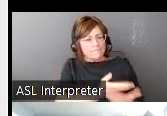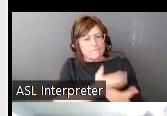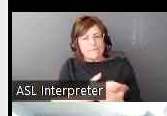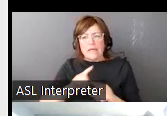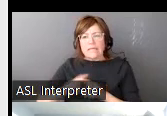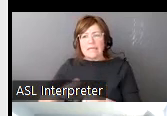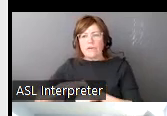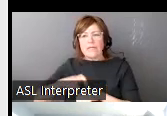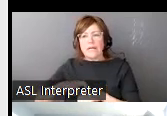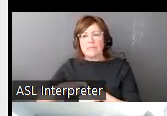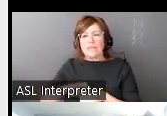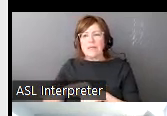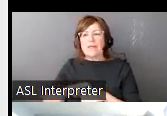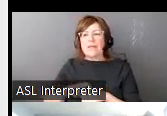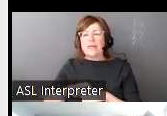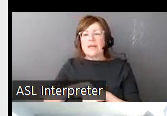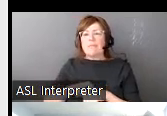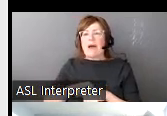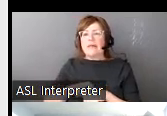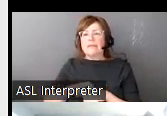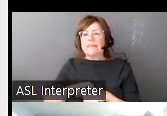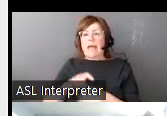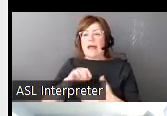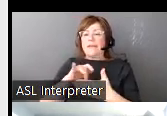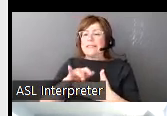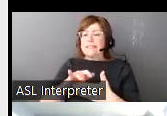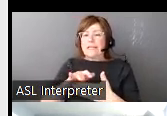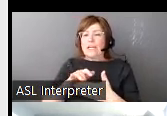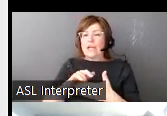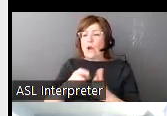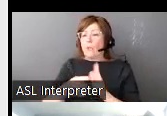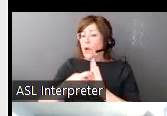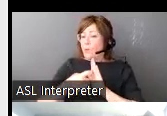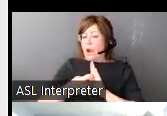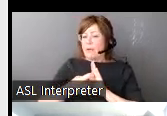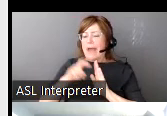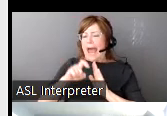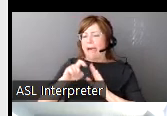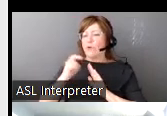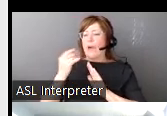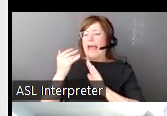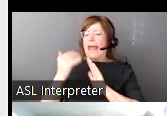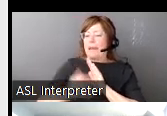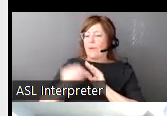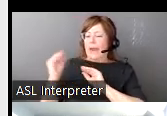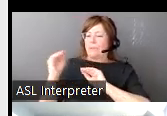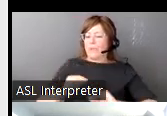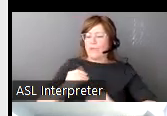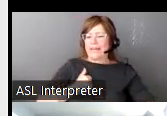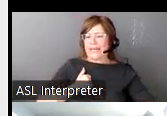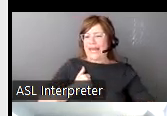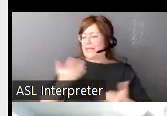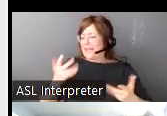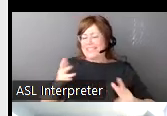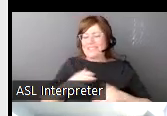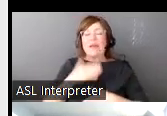have immigrated to Canada from another country. So that's the only criteria. Excellent. Thank you so much.